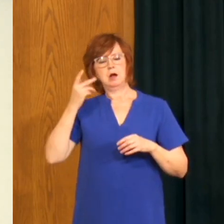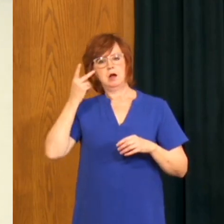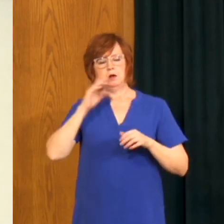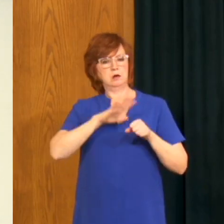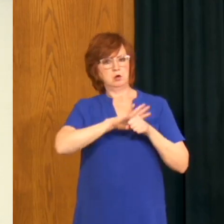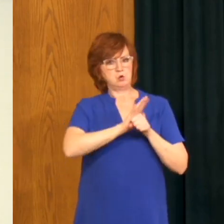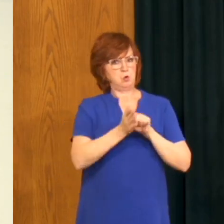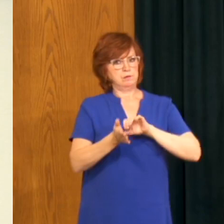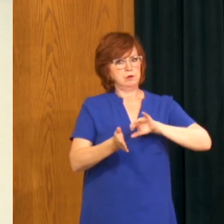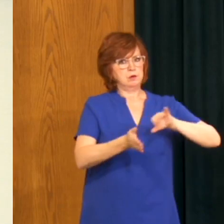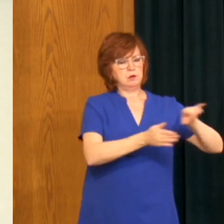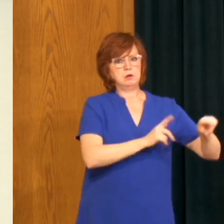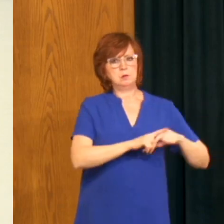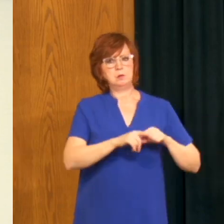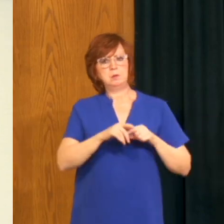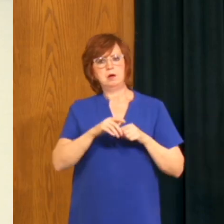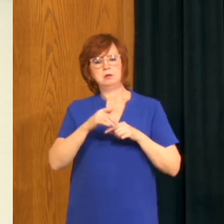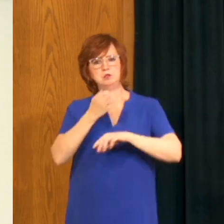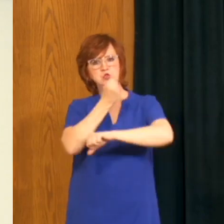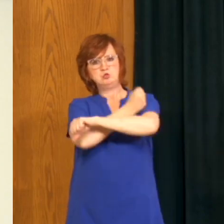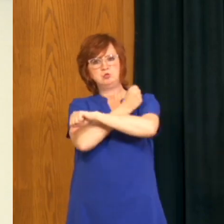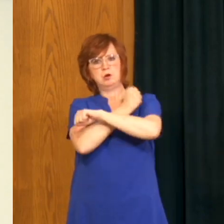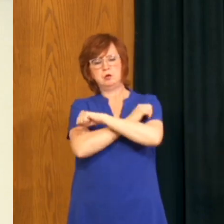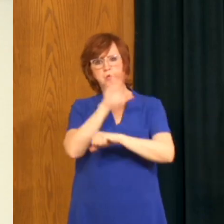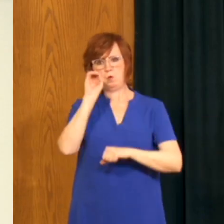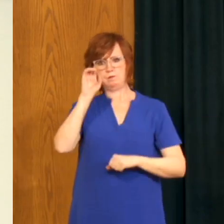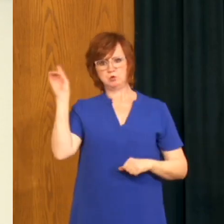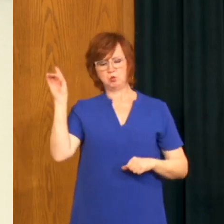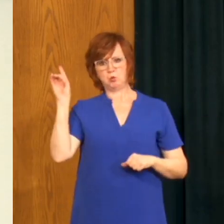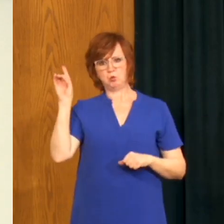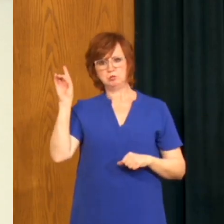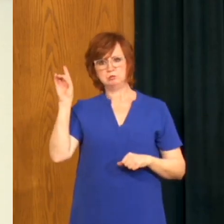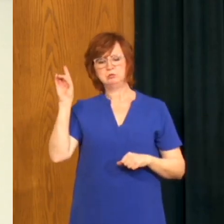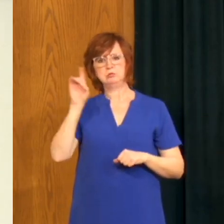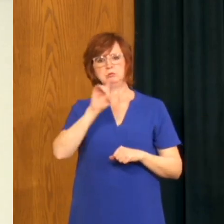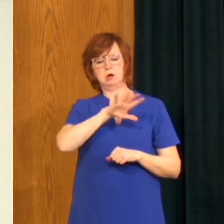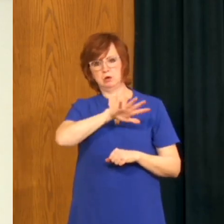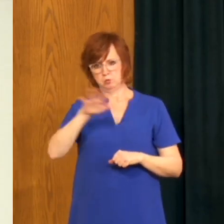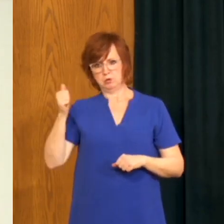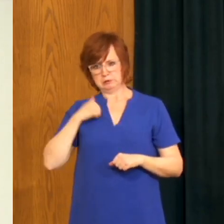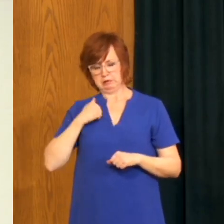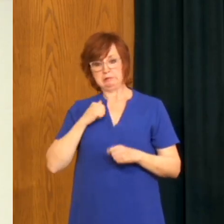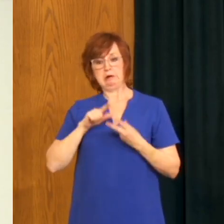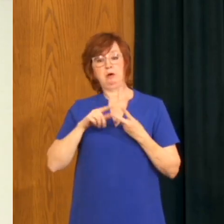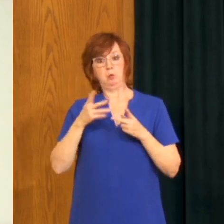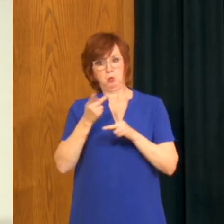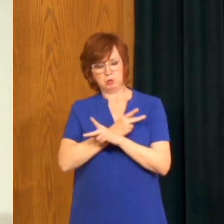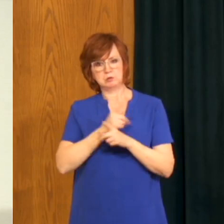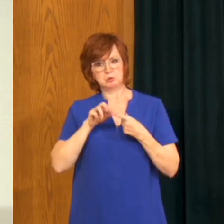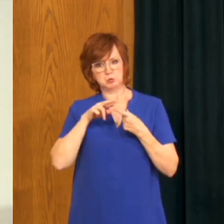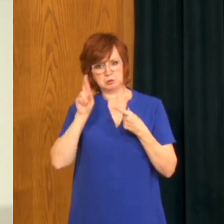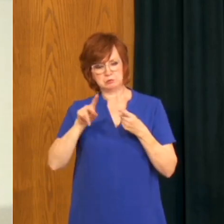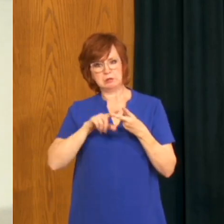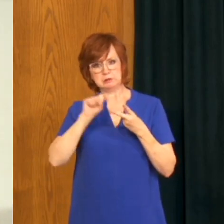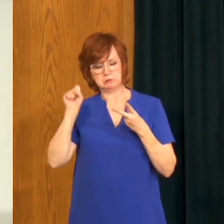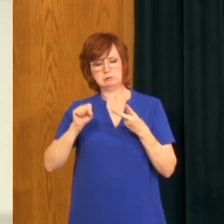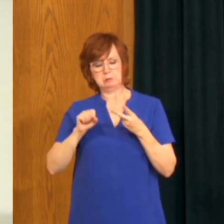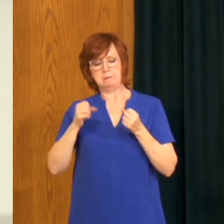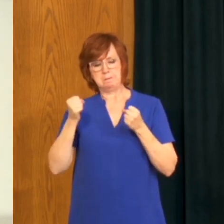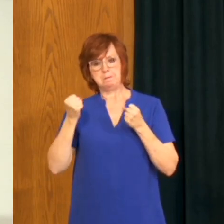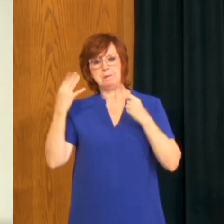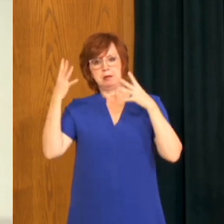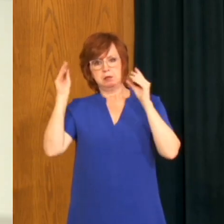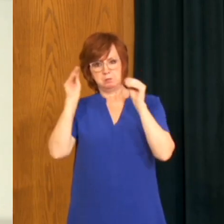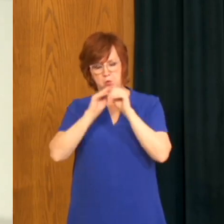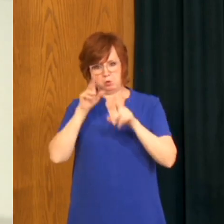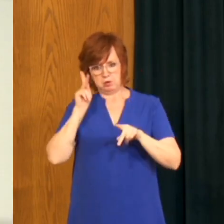which is consistent with reports from many other large urban centers across the country. For everyone on the line, I'm wondering if